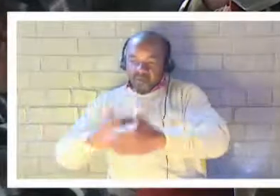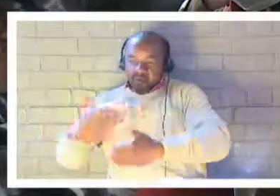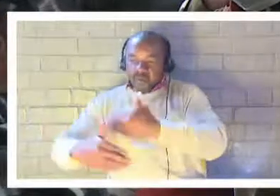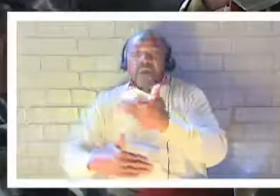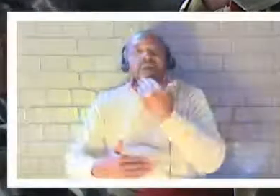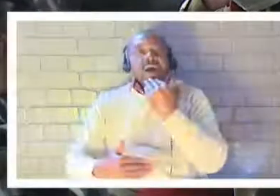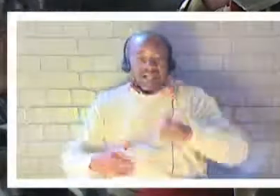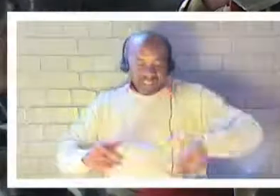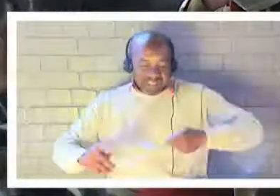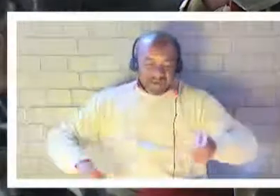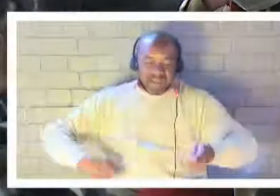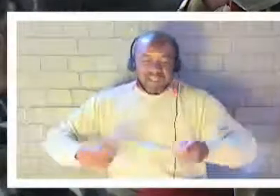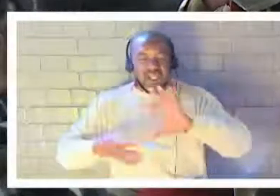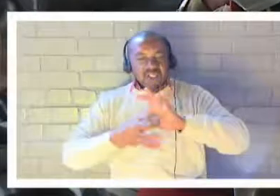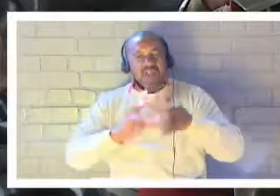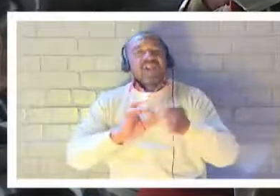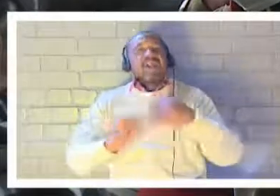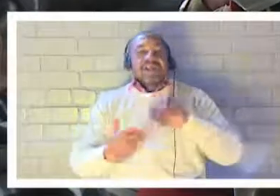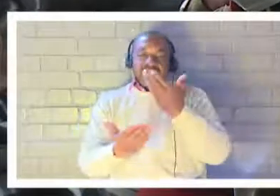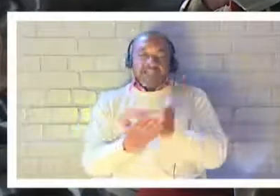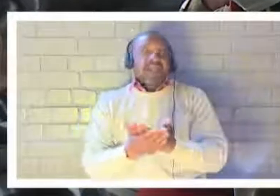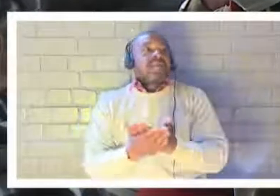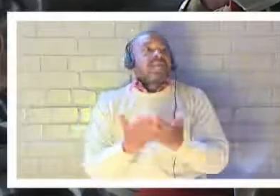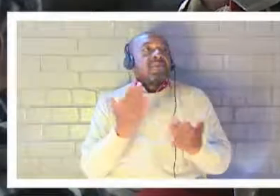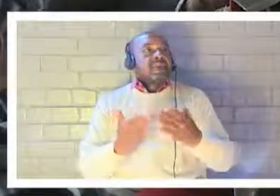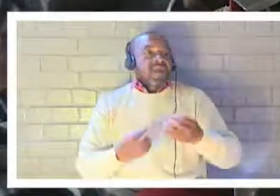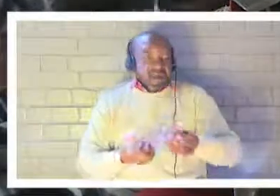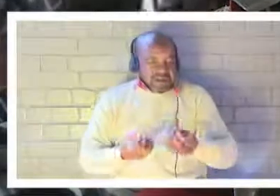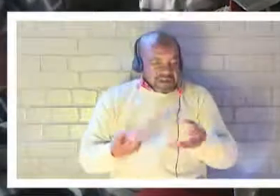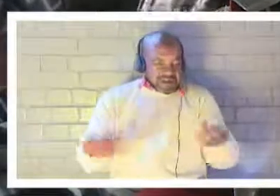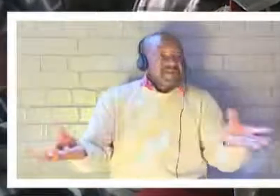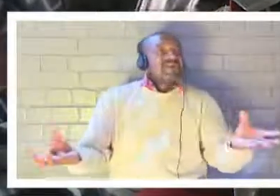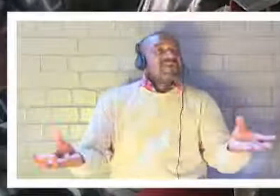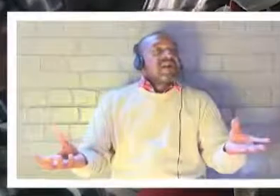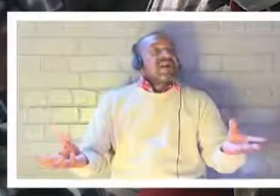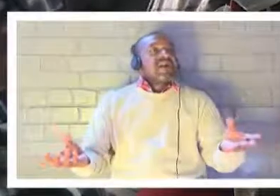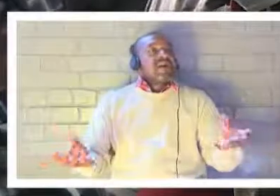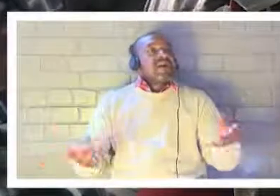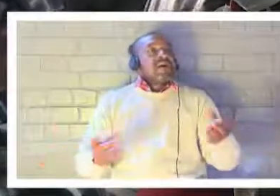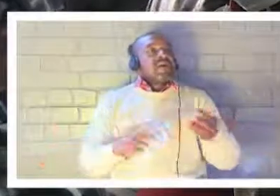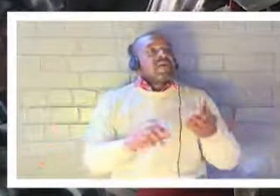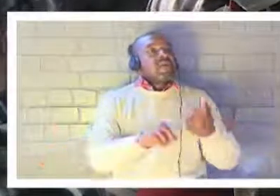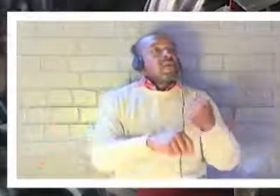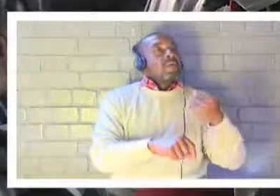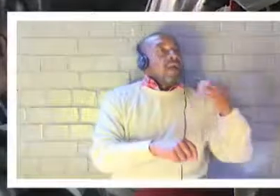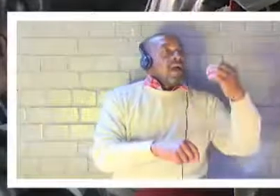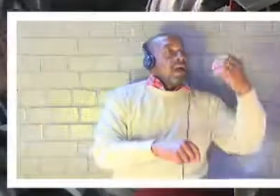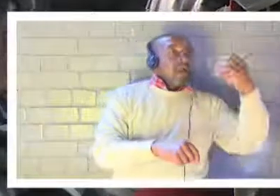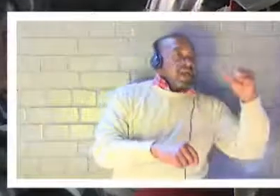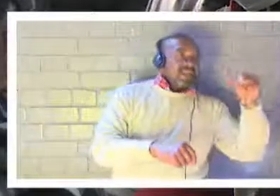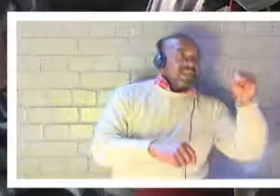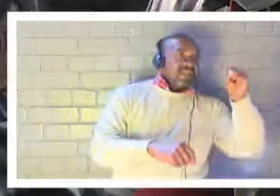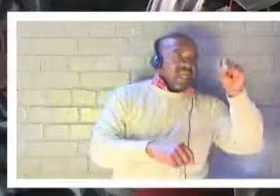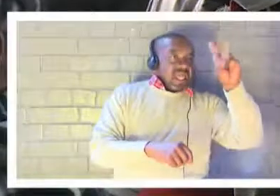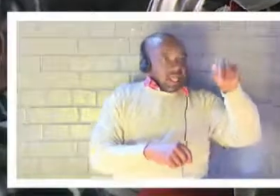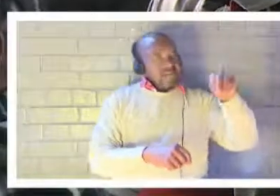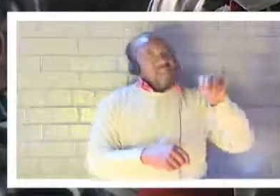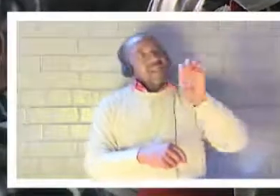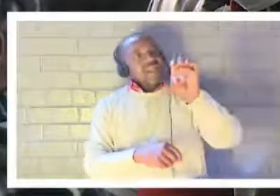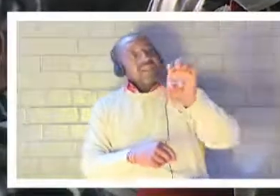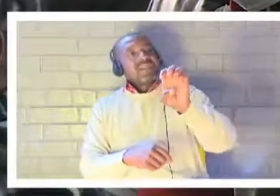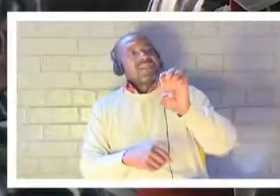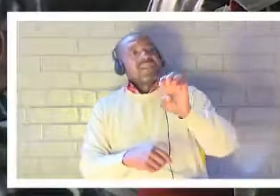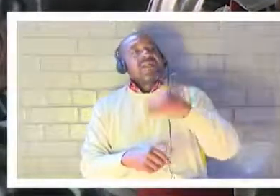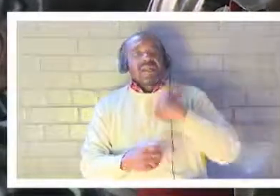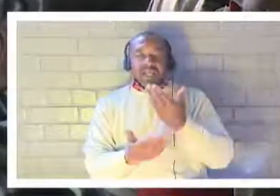chain, we can be able to outsource from the SMMEs to go through the